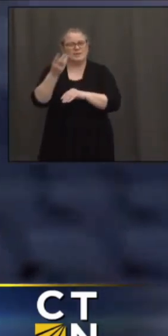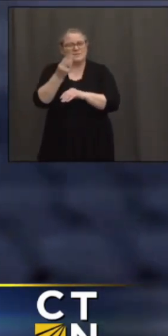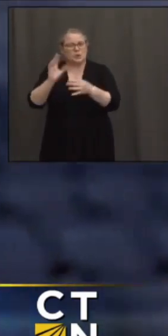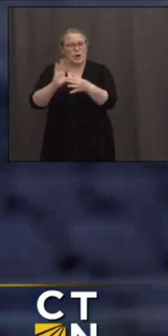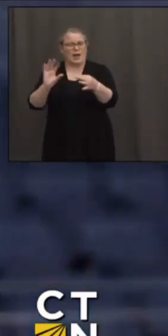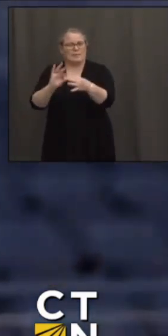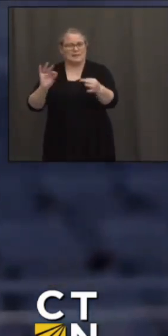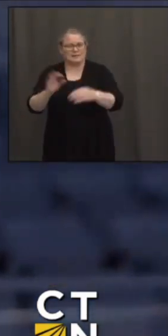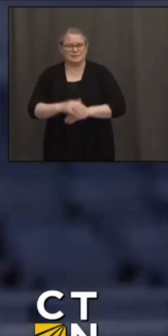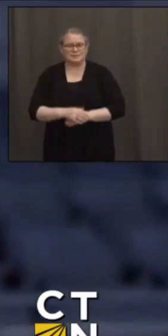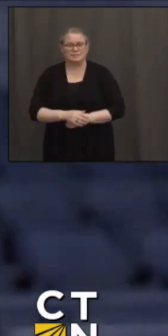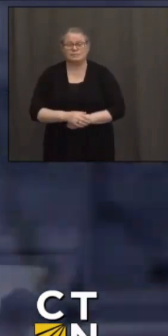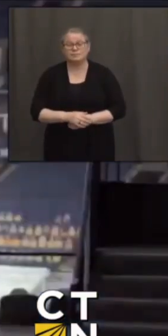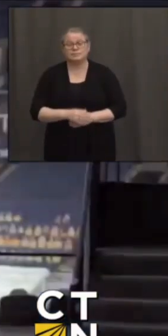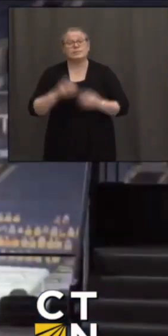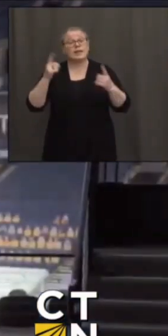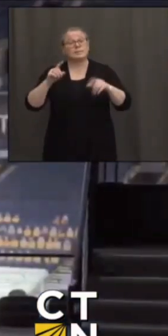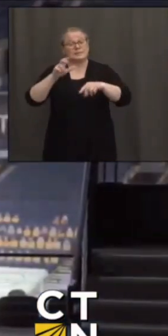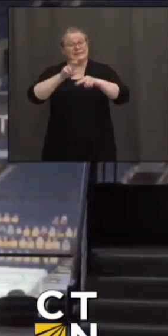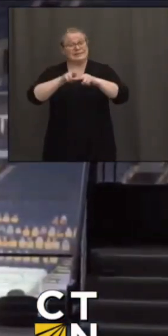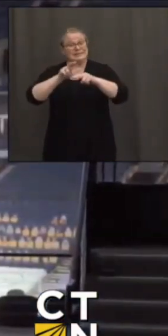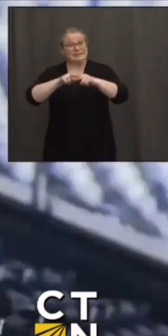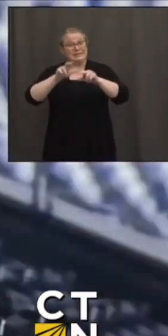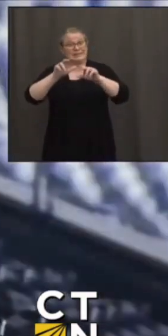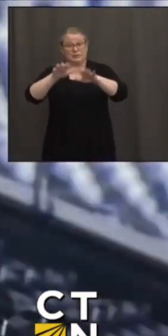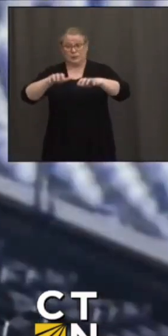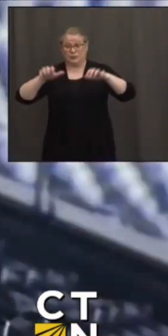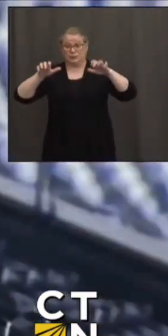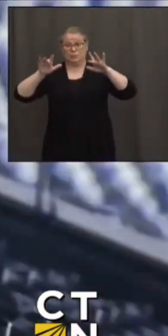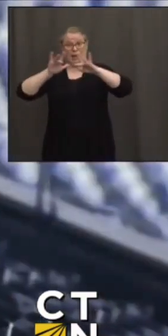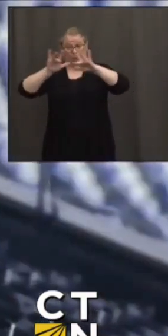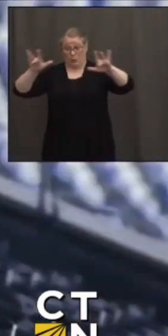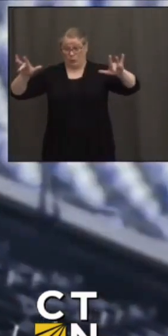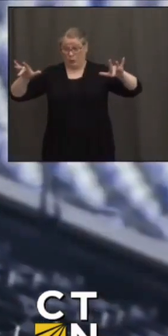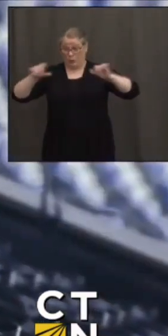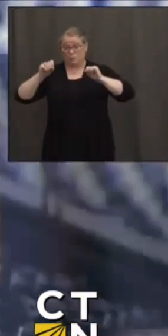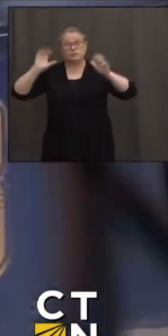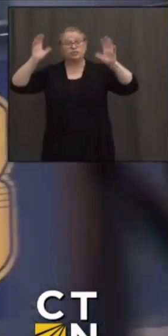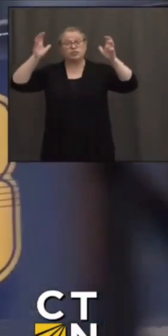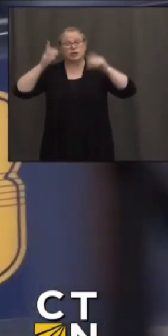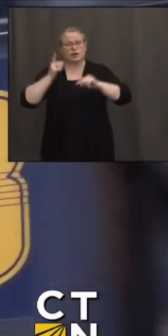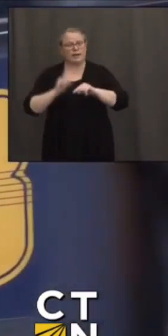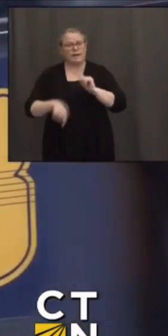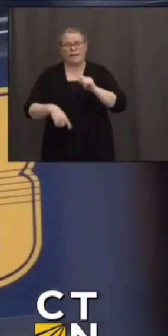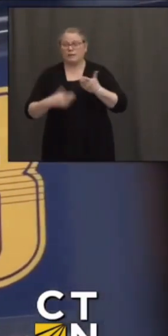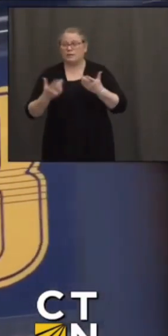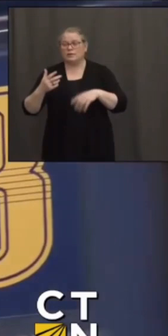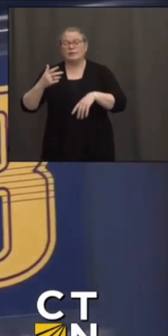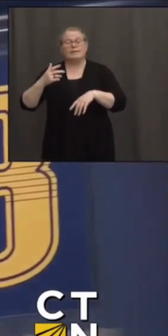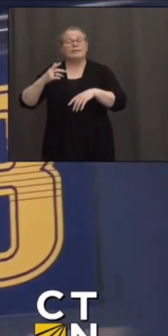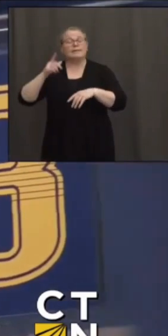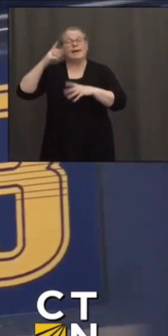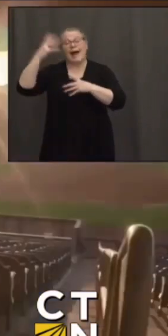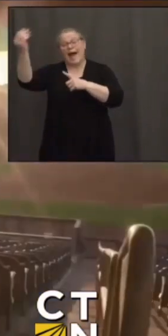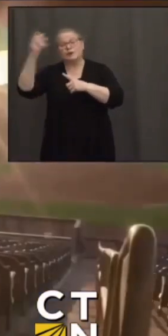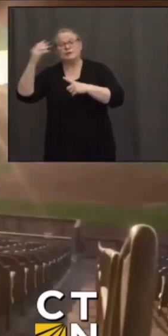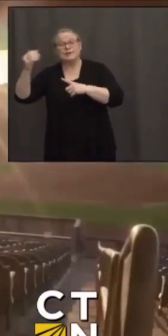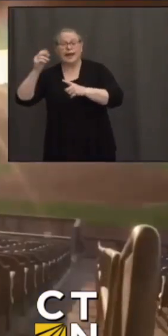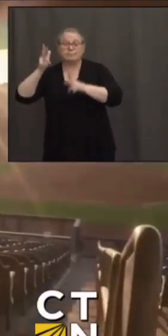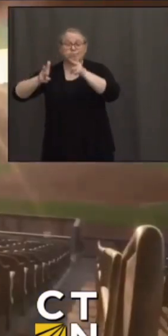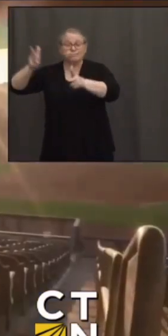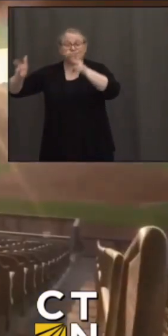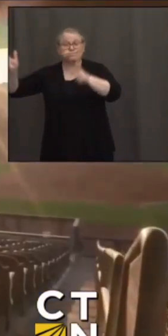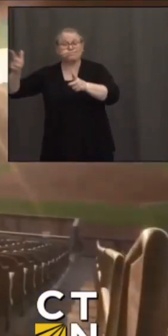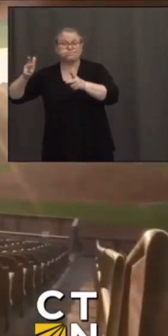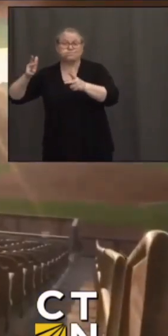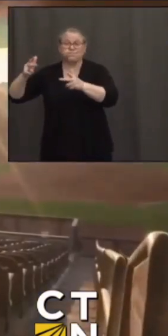Empty seats can't cheer. They don't tailgate, and they don't know fight songs. Empty